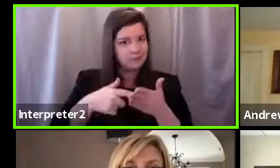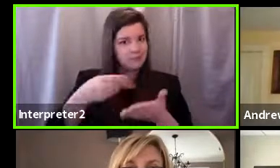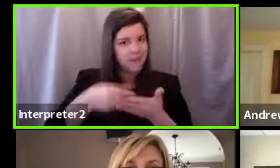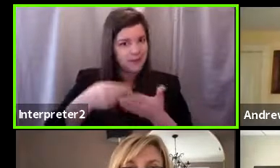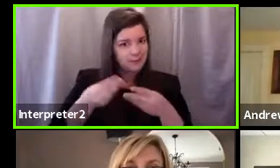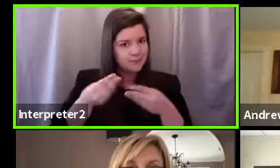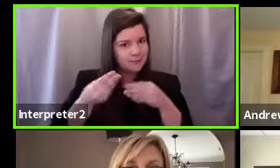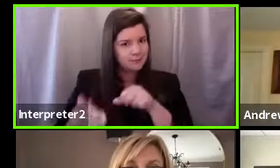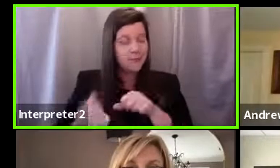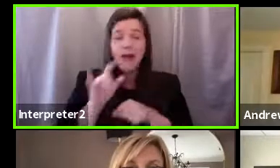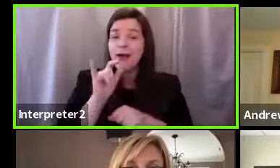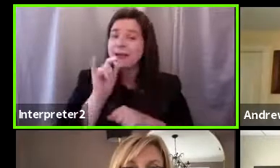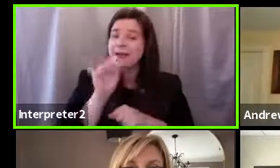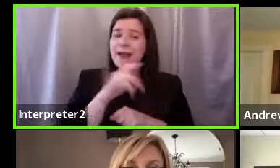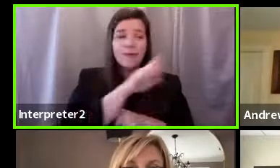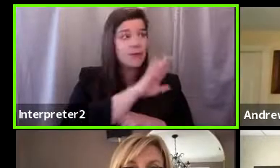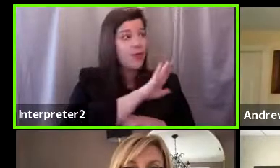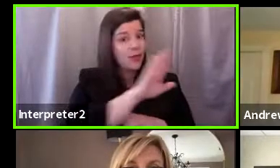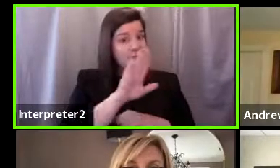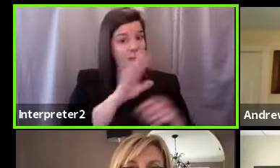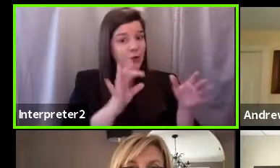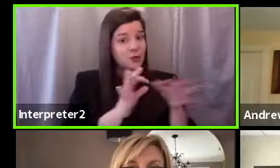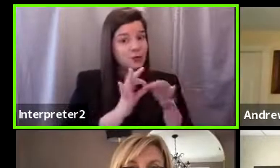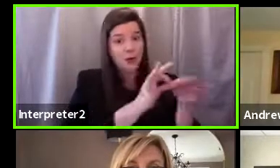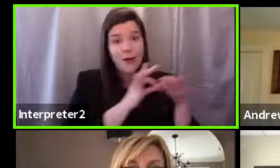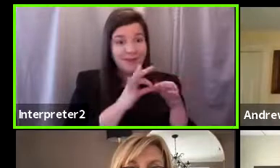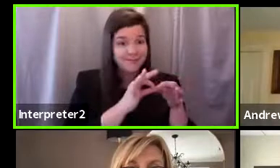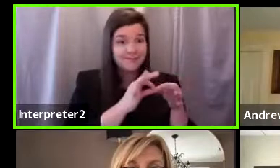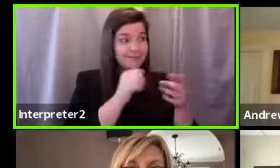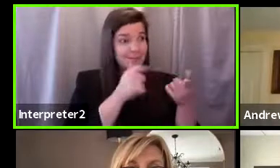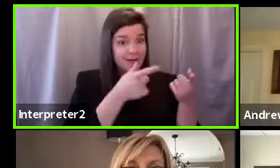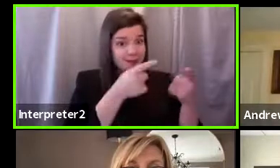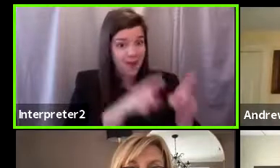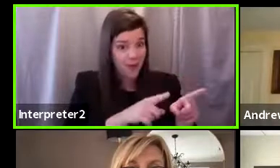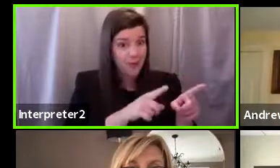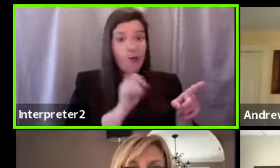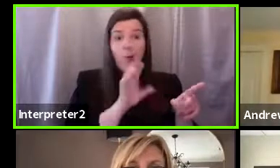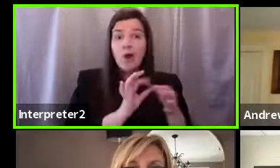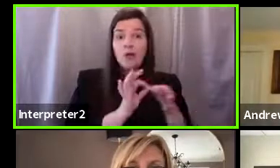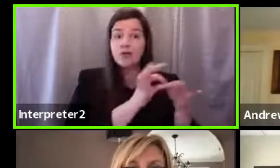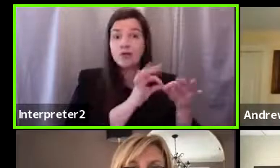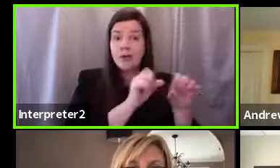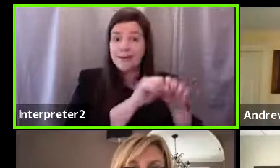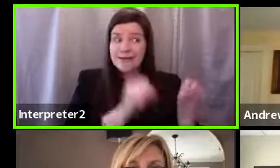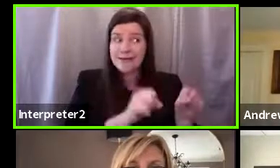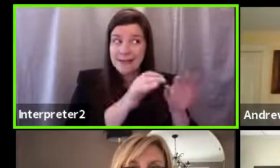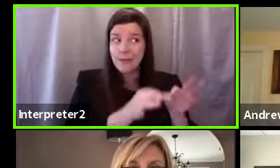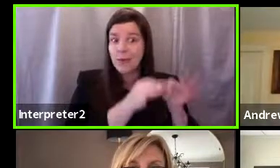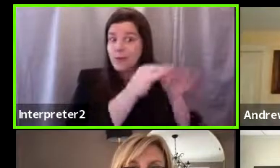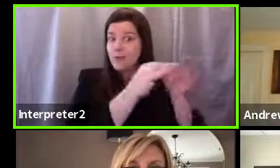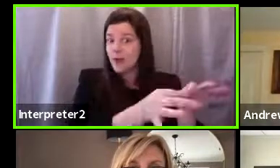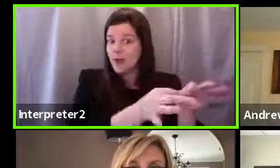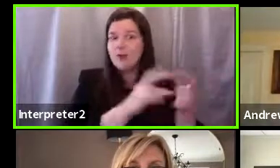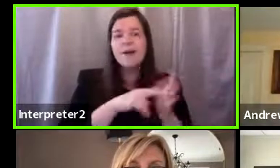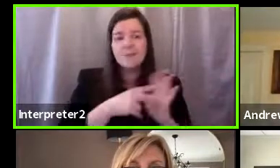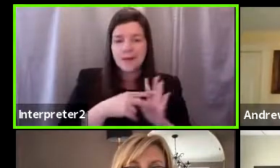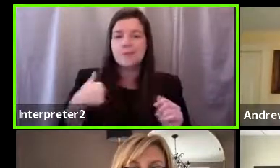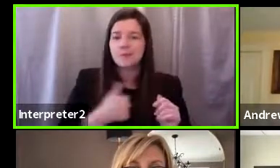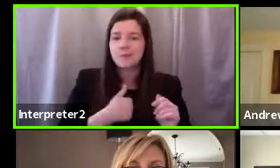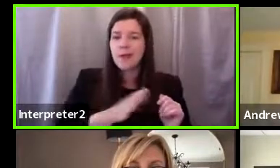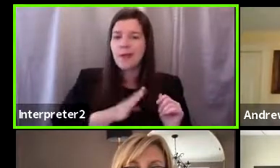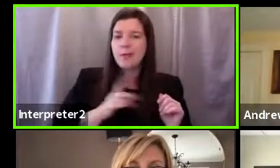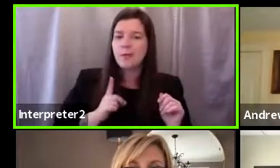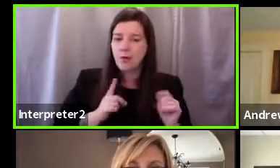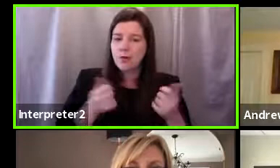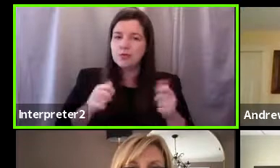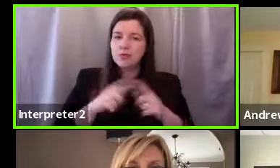even if the joint one doesn't happen or if it's postponed, the board itself is actually in the process of enhancing what